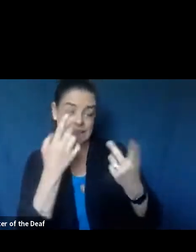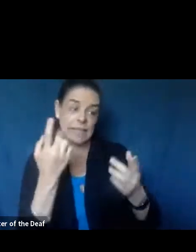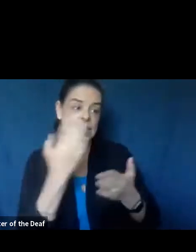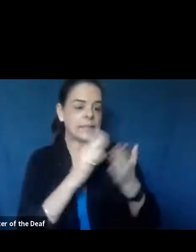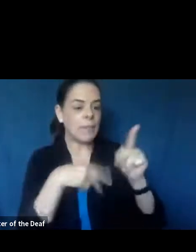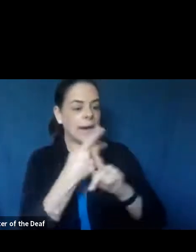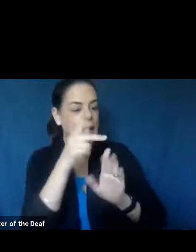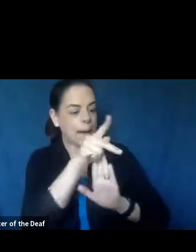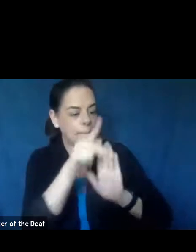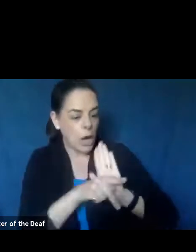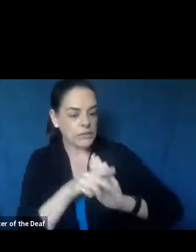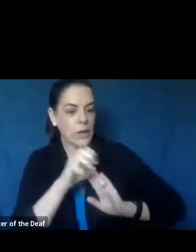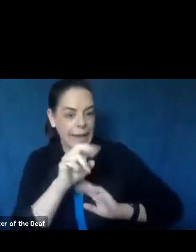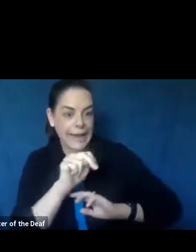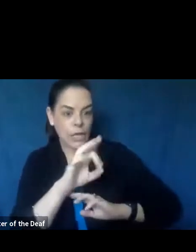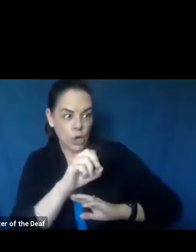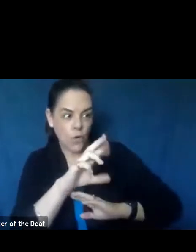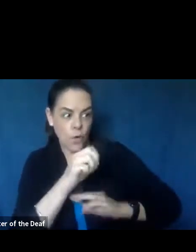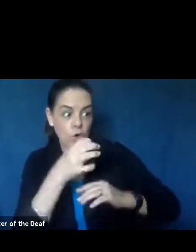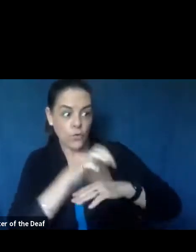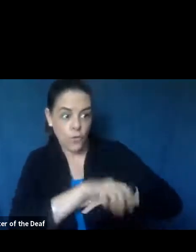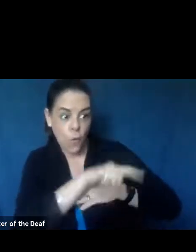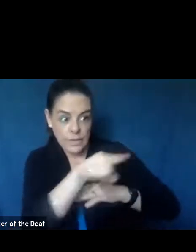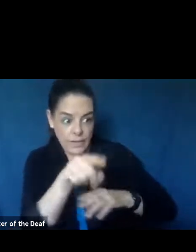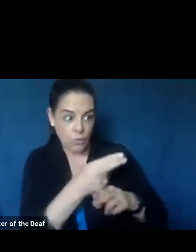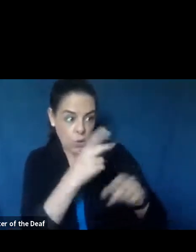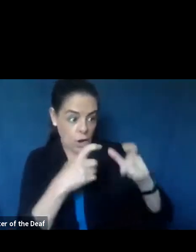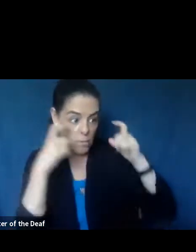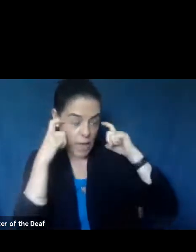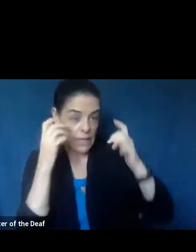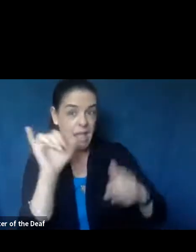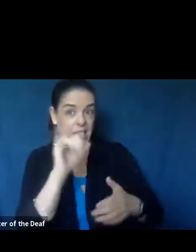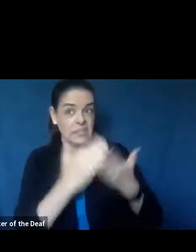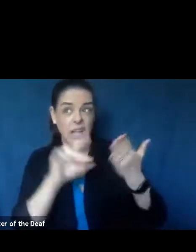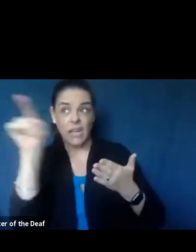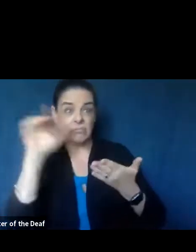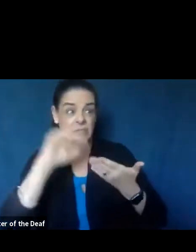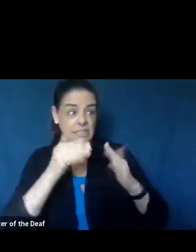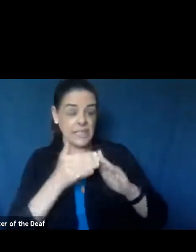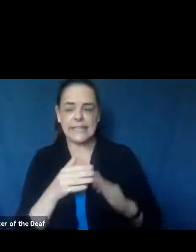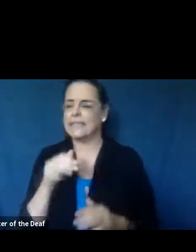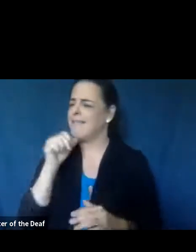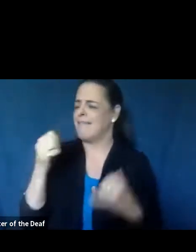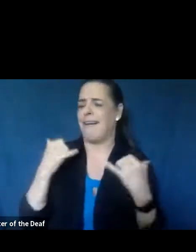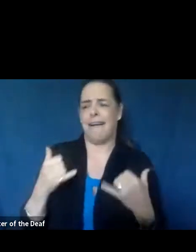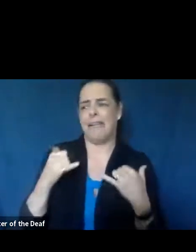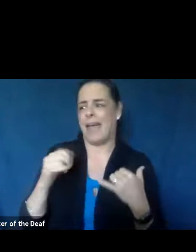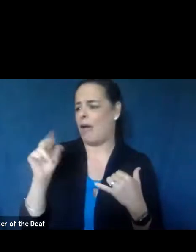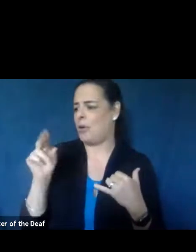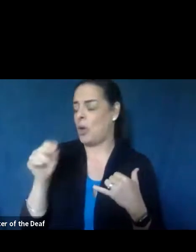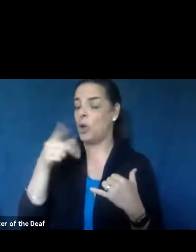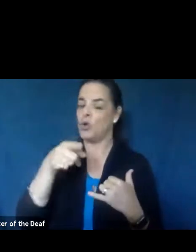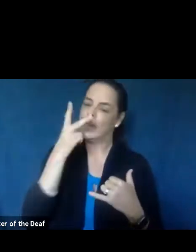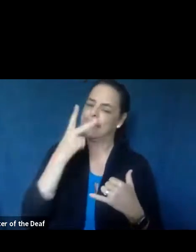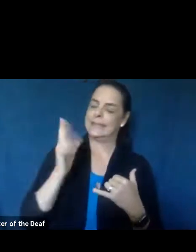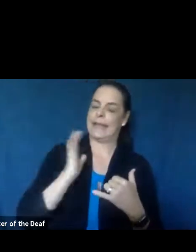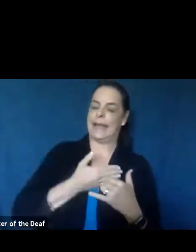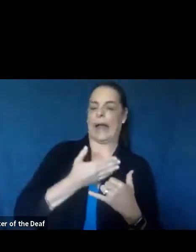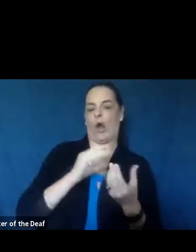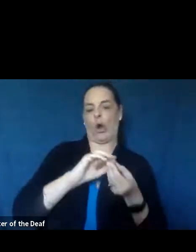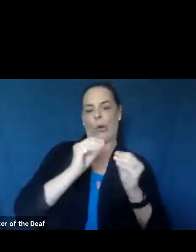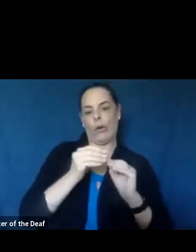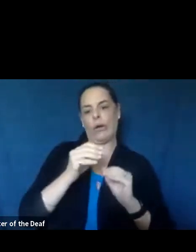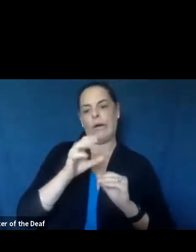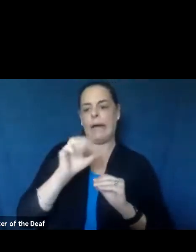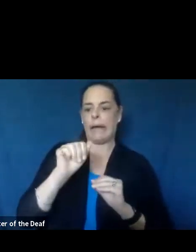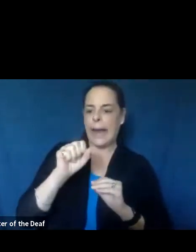policy like some cities or businesses? We're not at this time. Again, I think you can look at what our case rate is and all of the good data